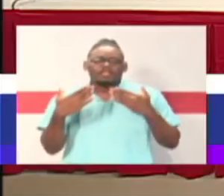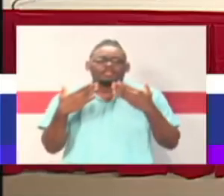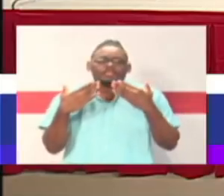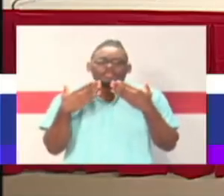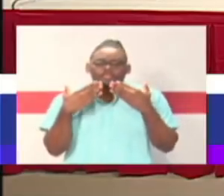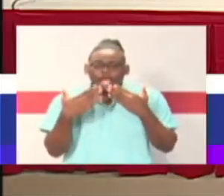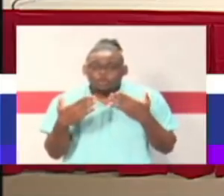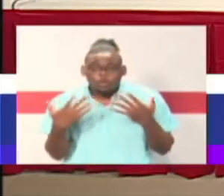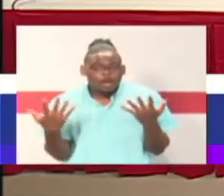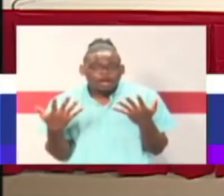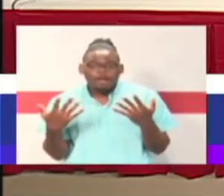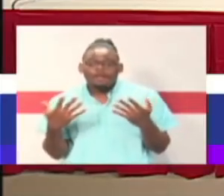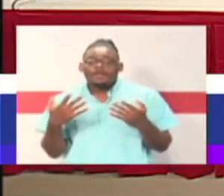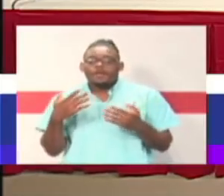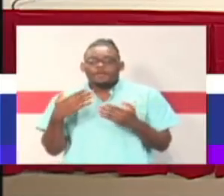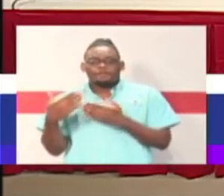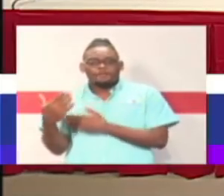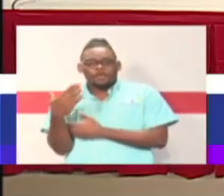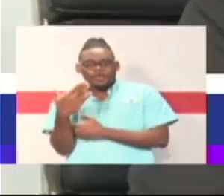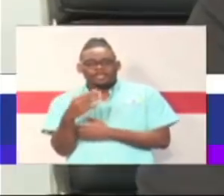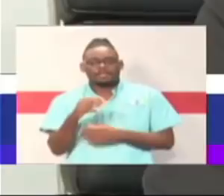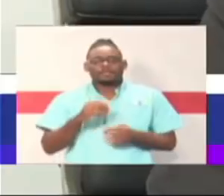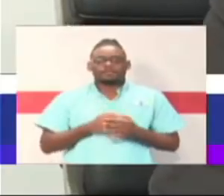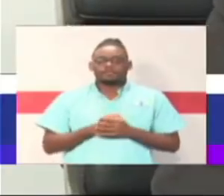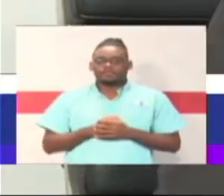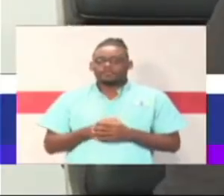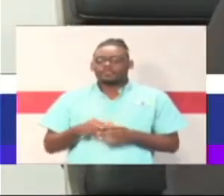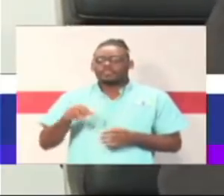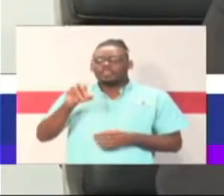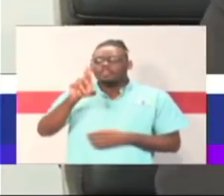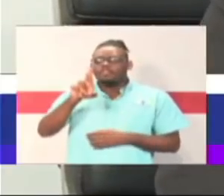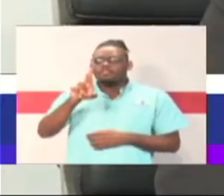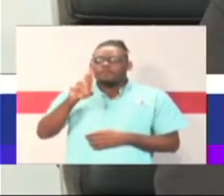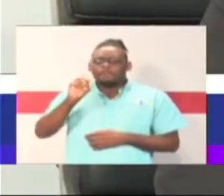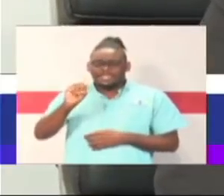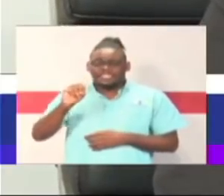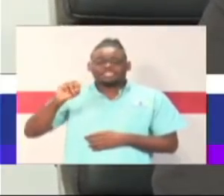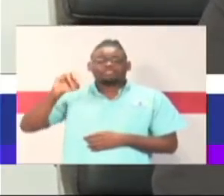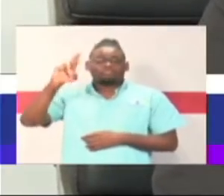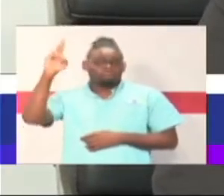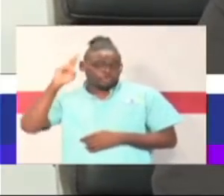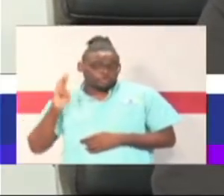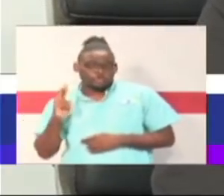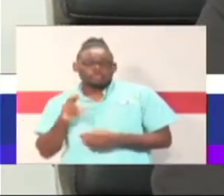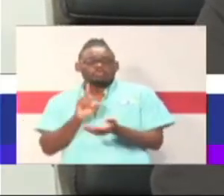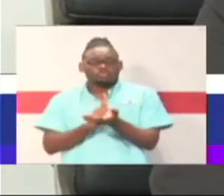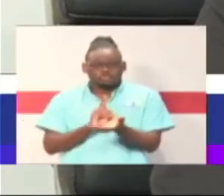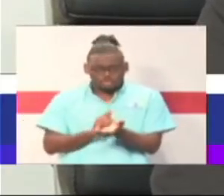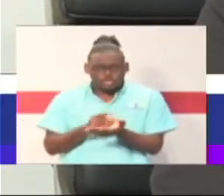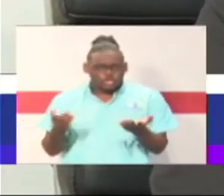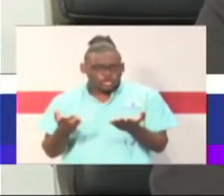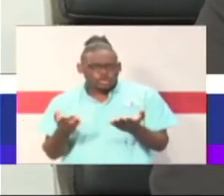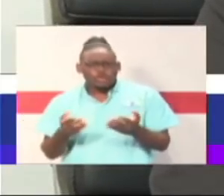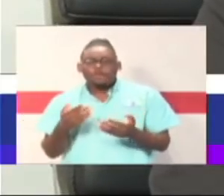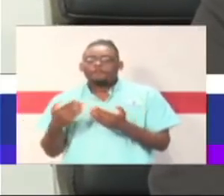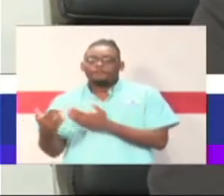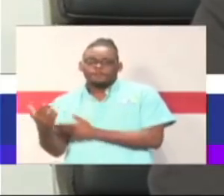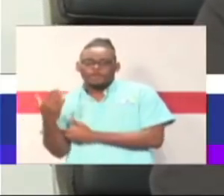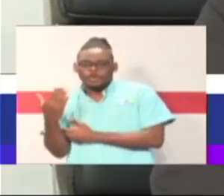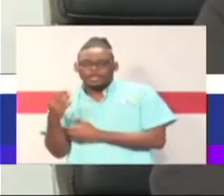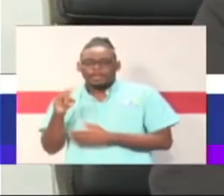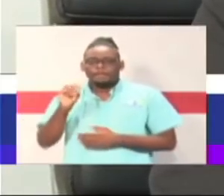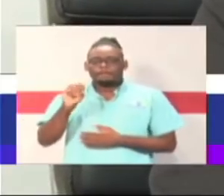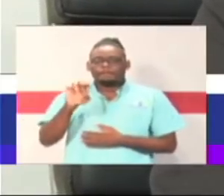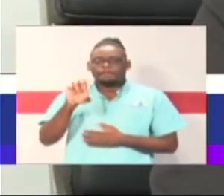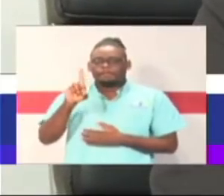Miriam Abdul Richards, and good morning to Dr. Suleiman, who is joining us today. Good morning to, of course, members of the media and to the viewing